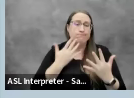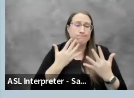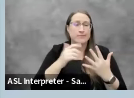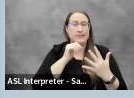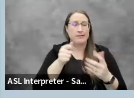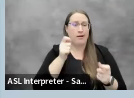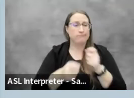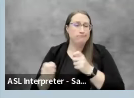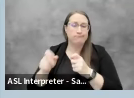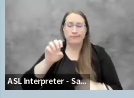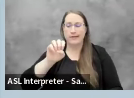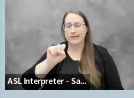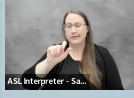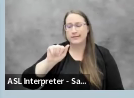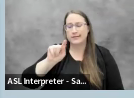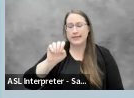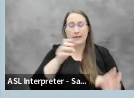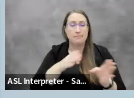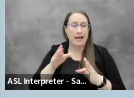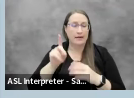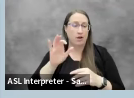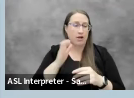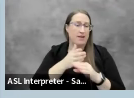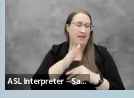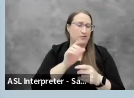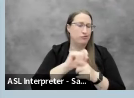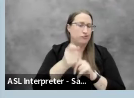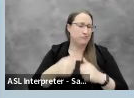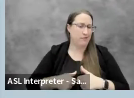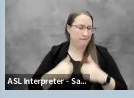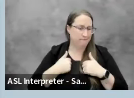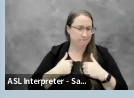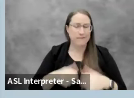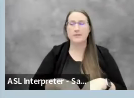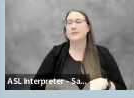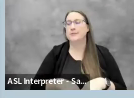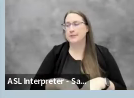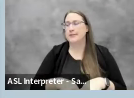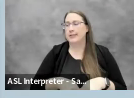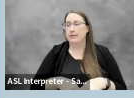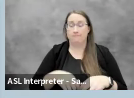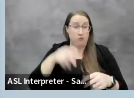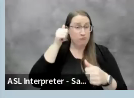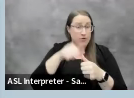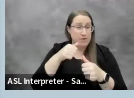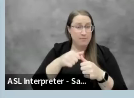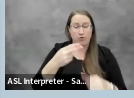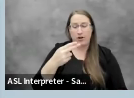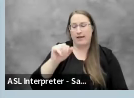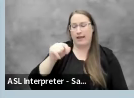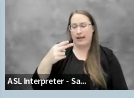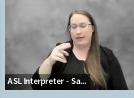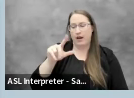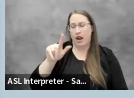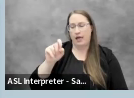their estate planning documents after they had a change in circumstances. So we all remember Heath Ledger. He did